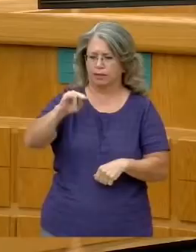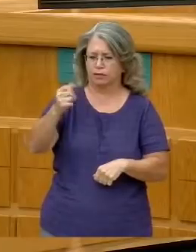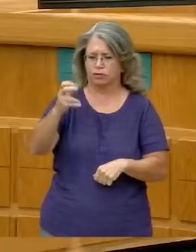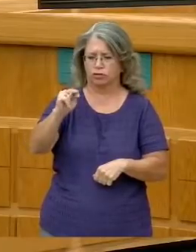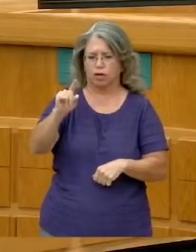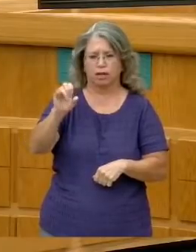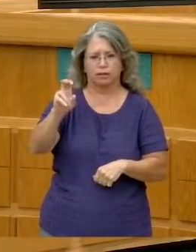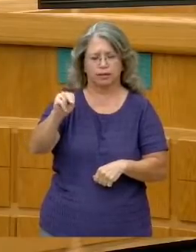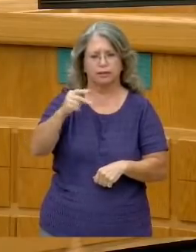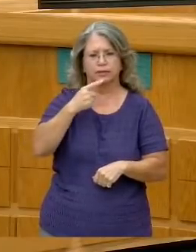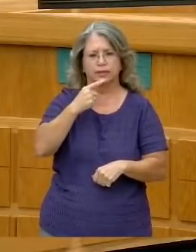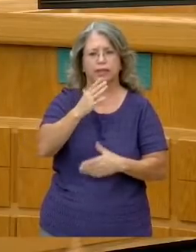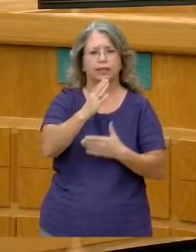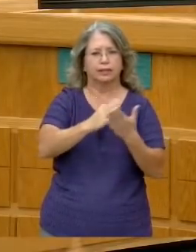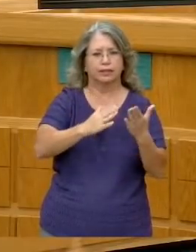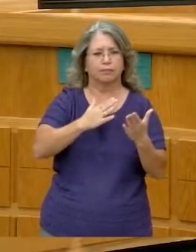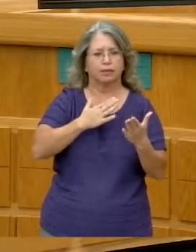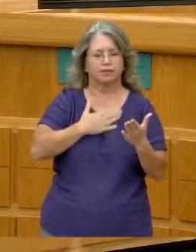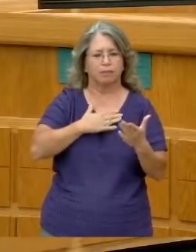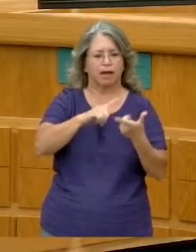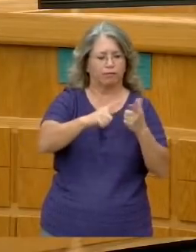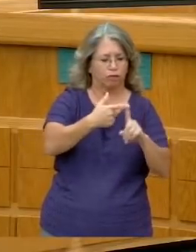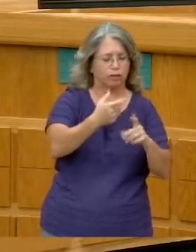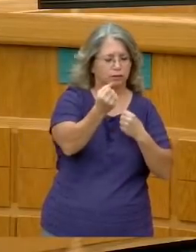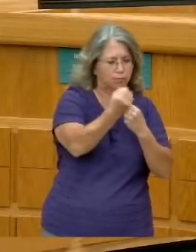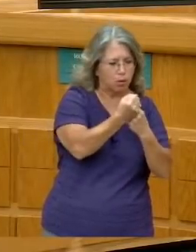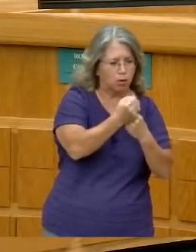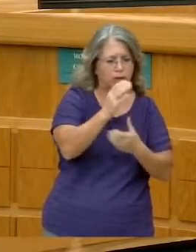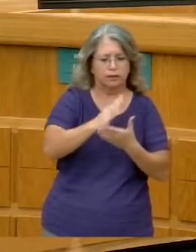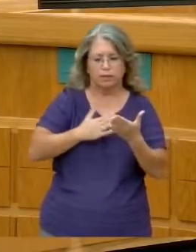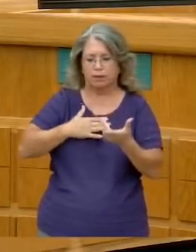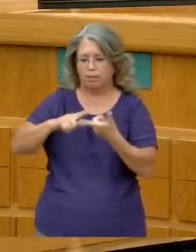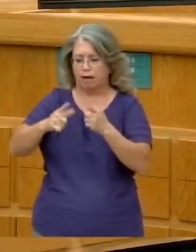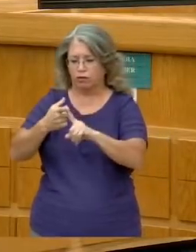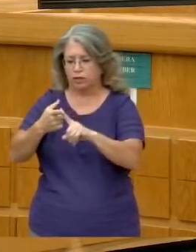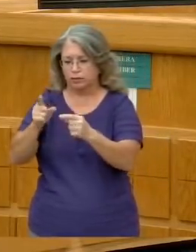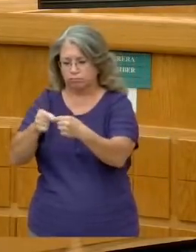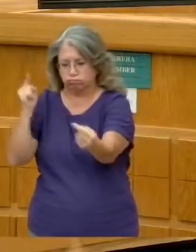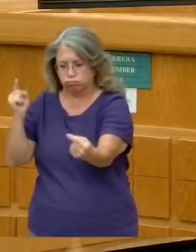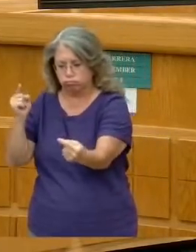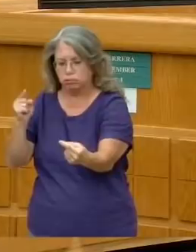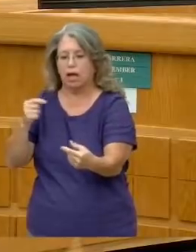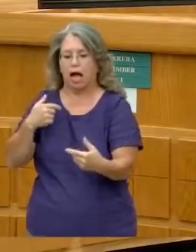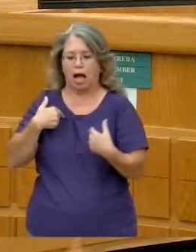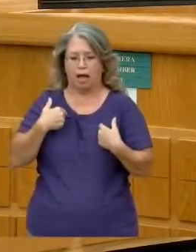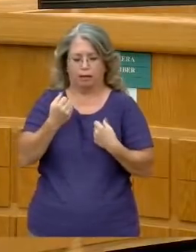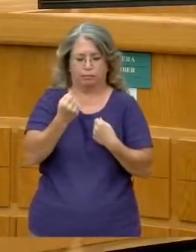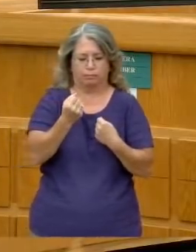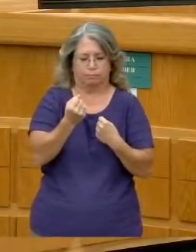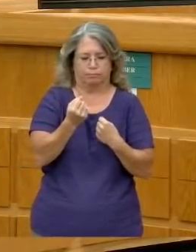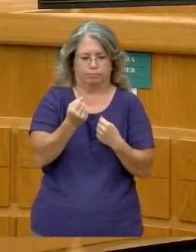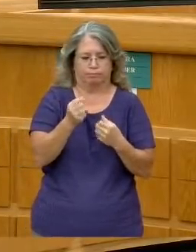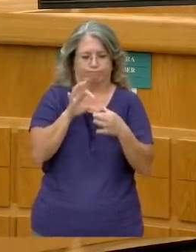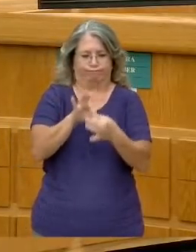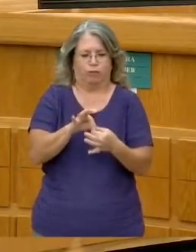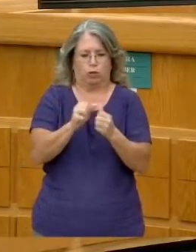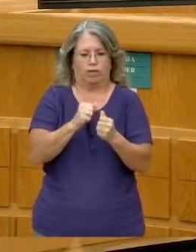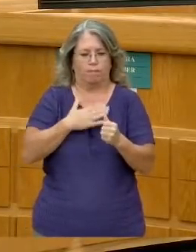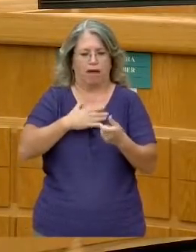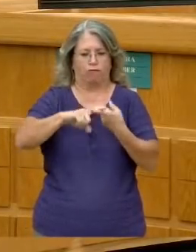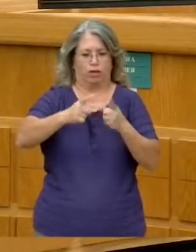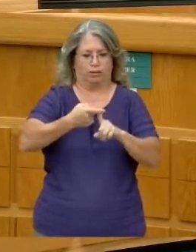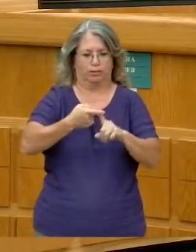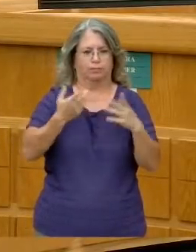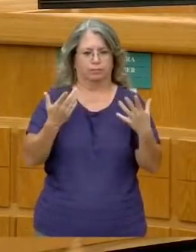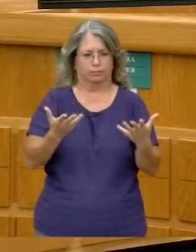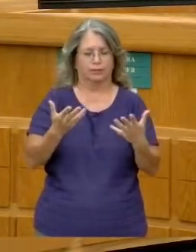of my friends are against it, and I'm with my friends. So this decision is based on what I think, and the manager and